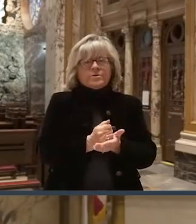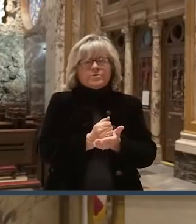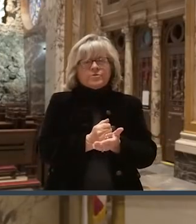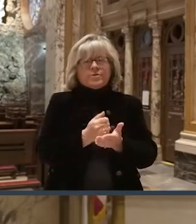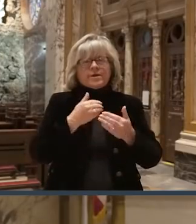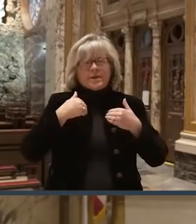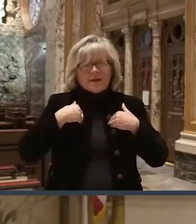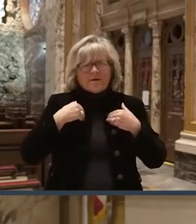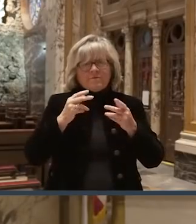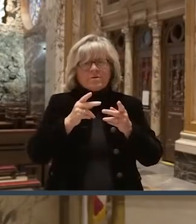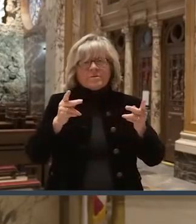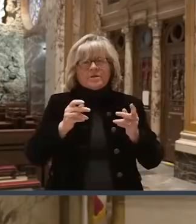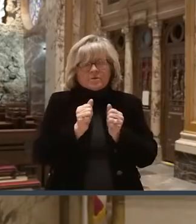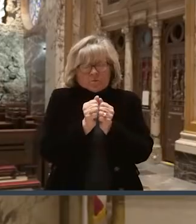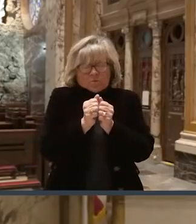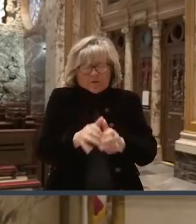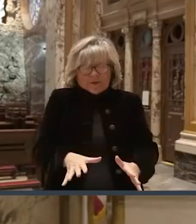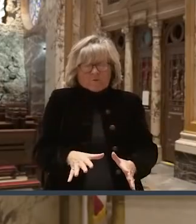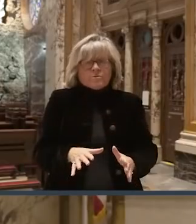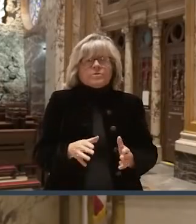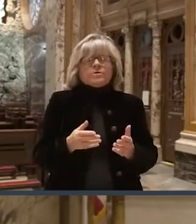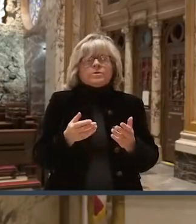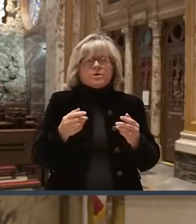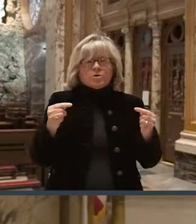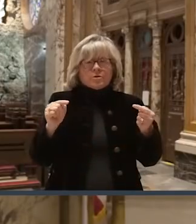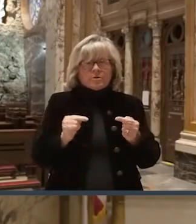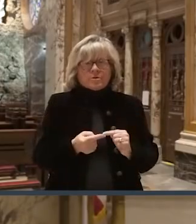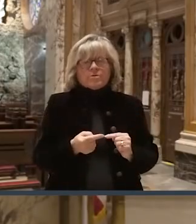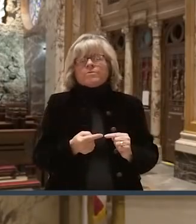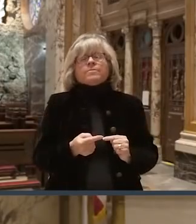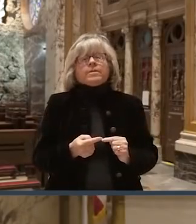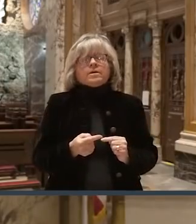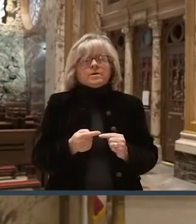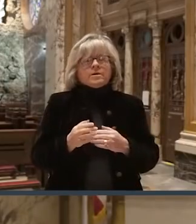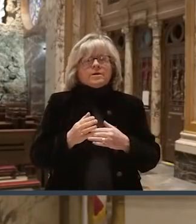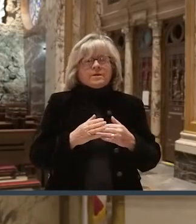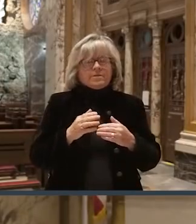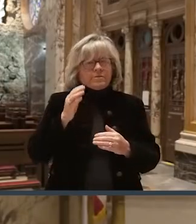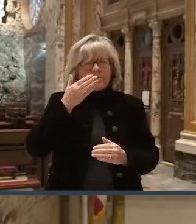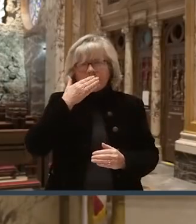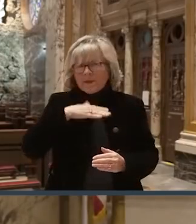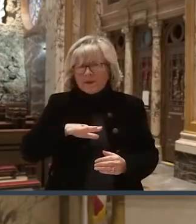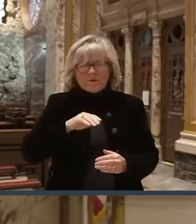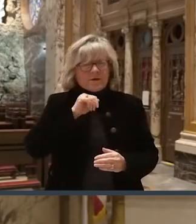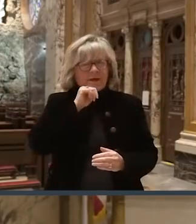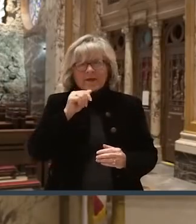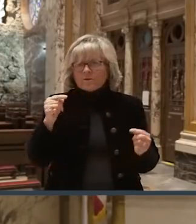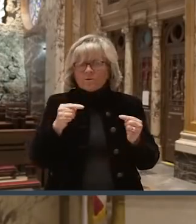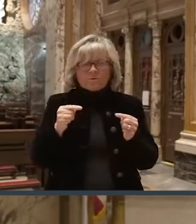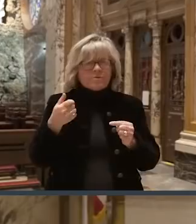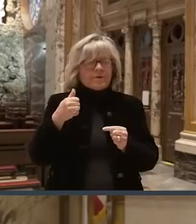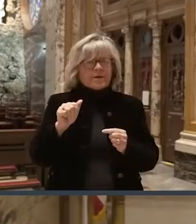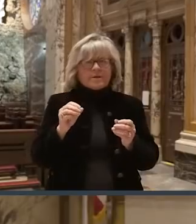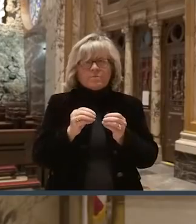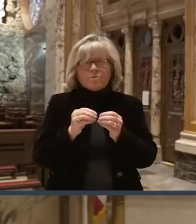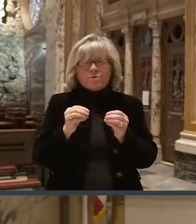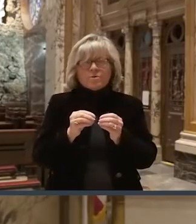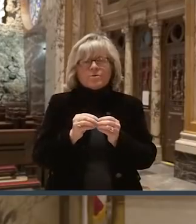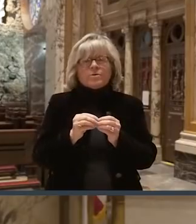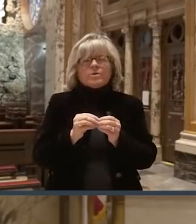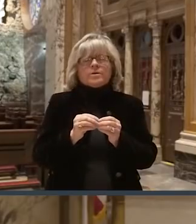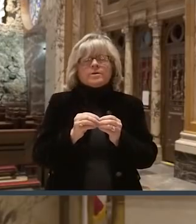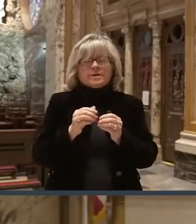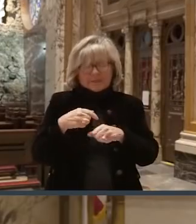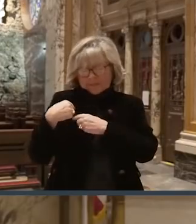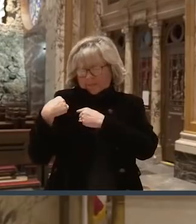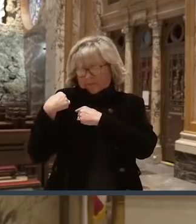place without further disturbance. Neither shall the wicked continue to afflict them as they did of old, since